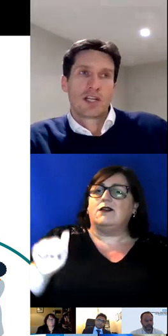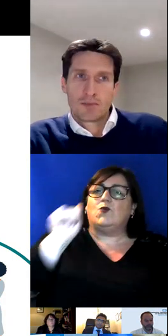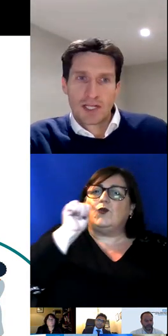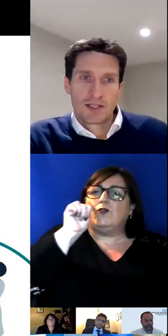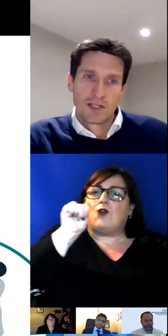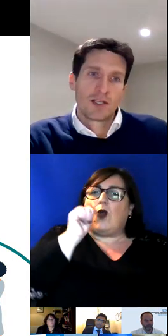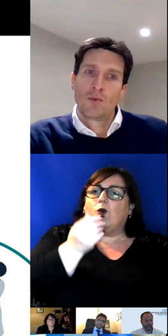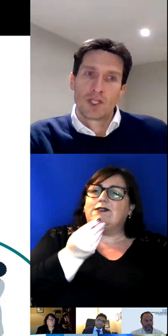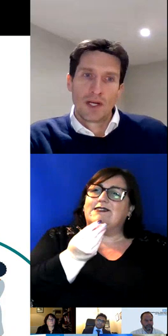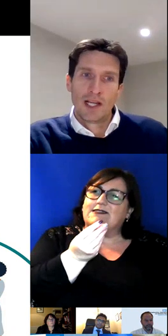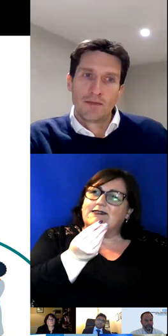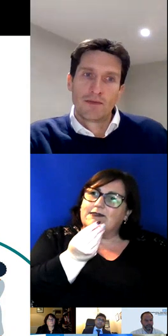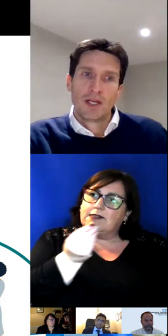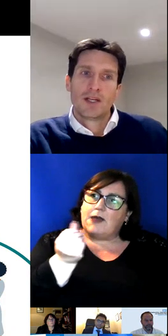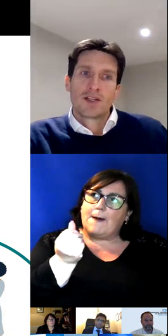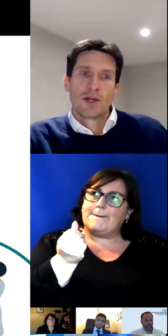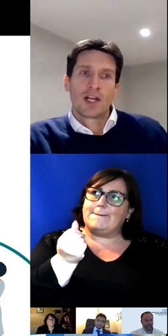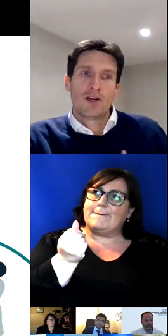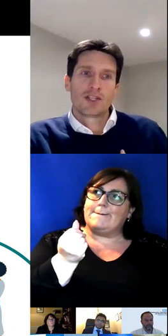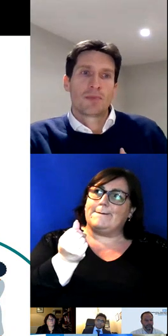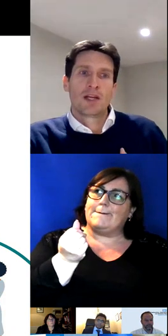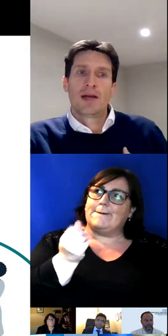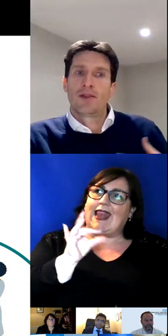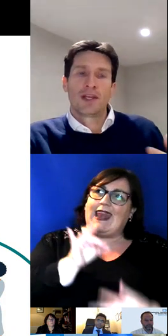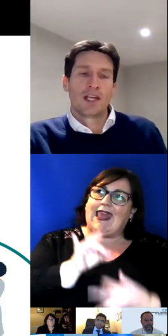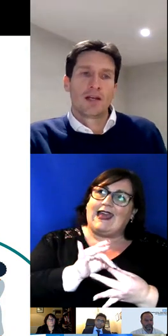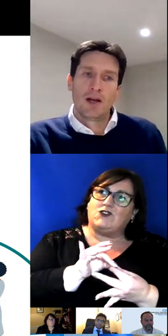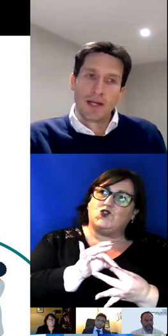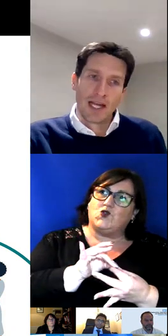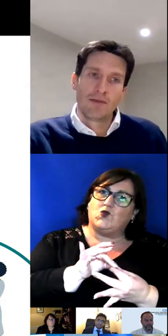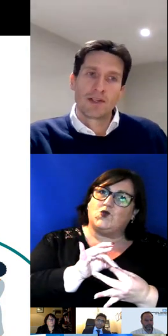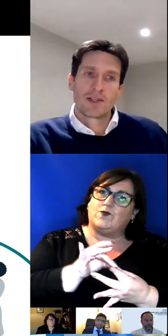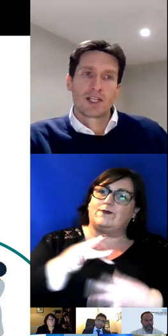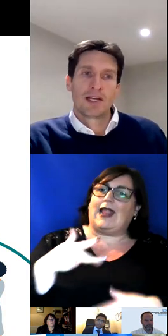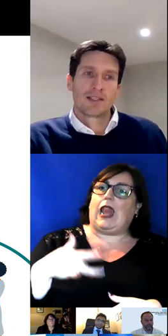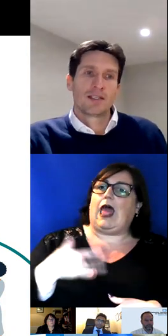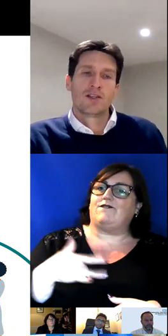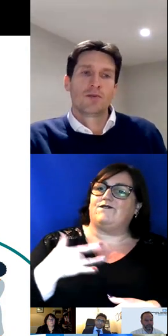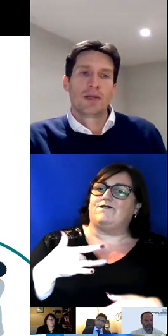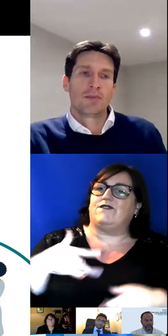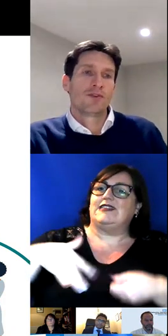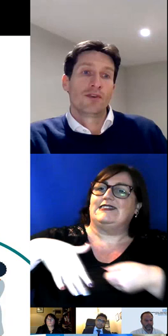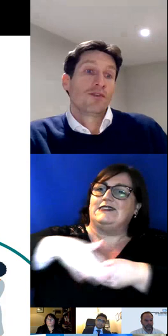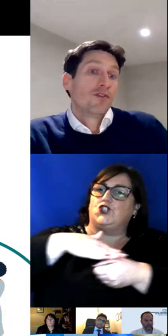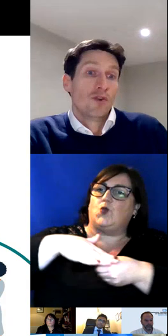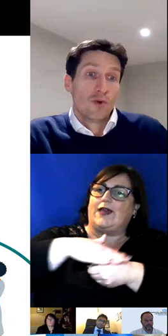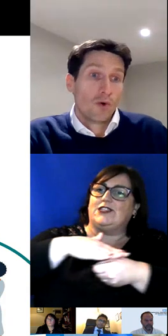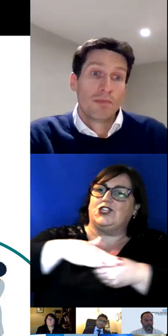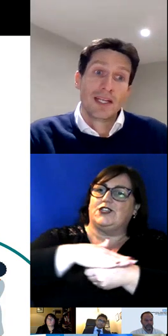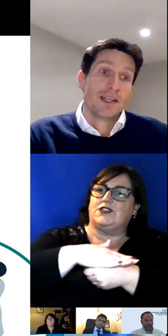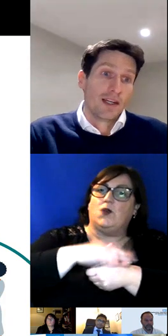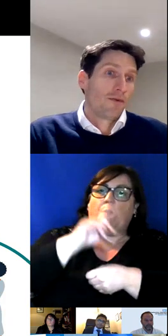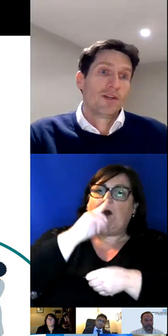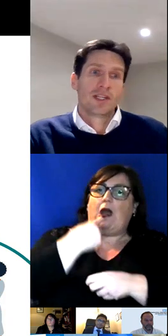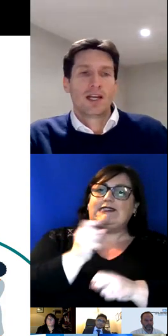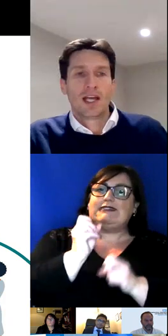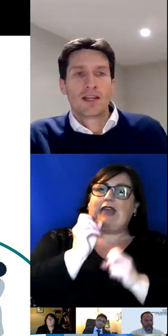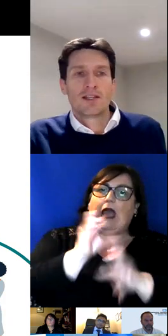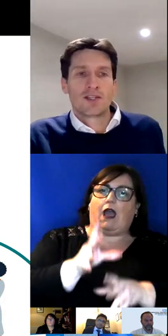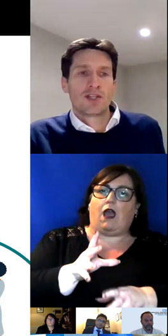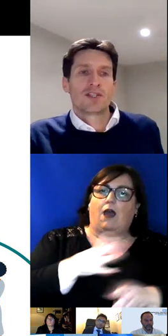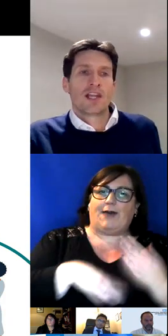the circumstances in which we live. So it can't just be about thinking about behaviours and expecting to do people to do or be